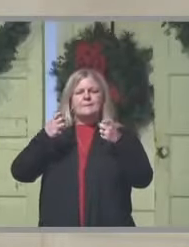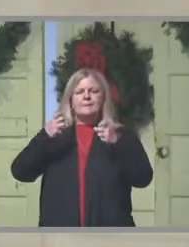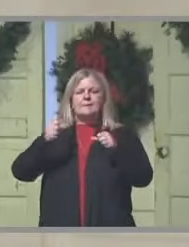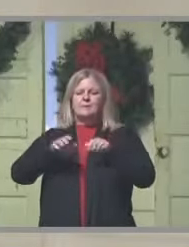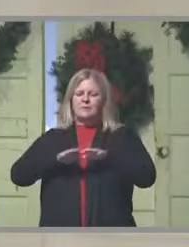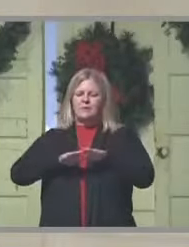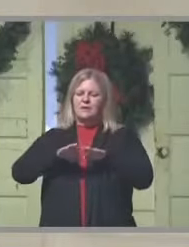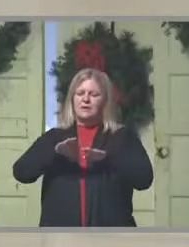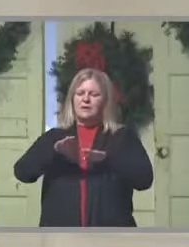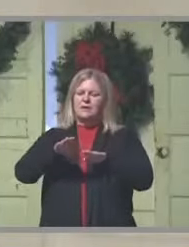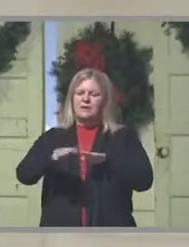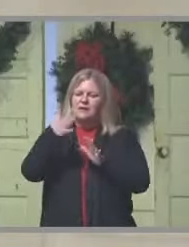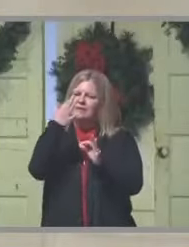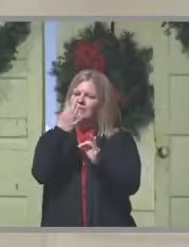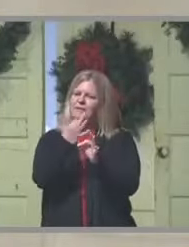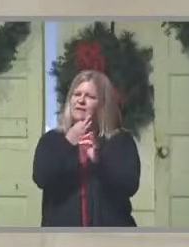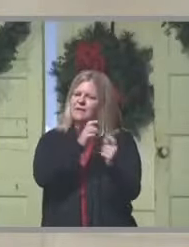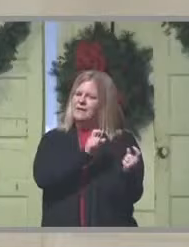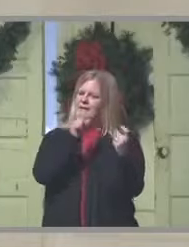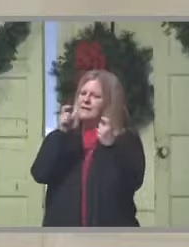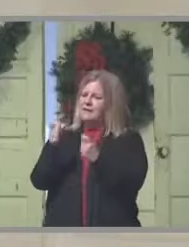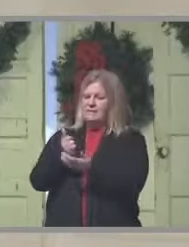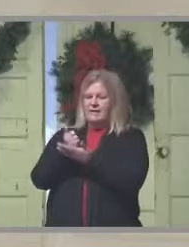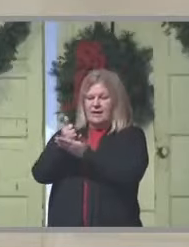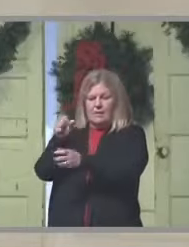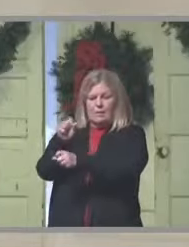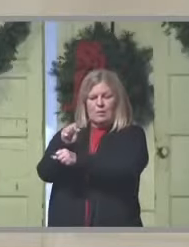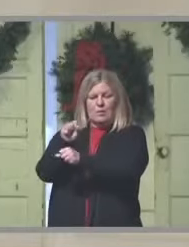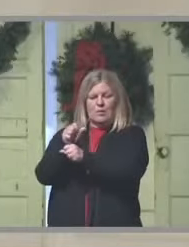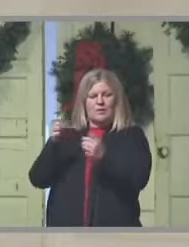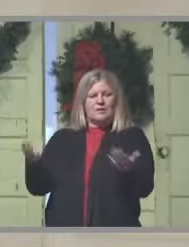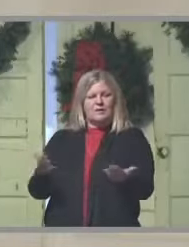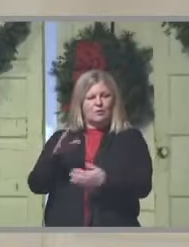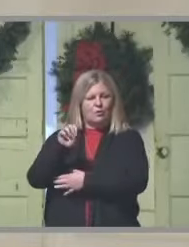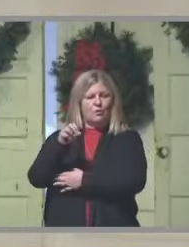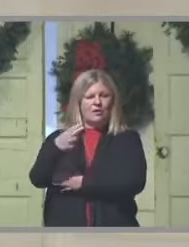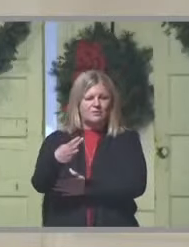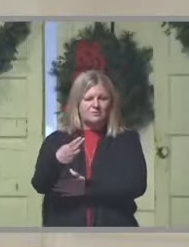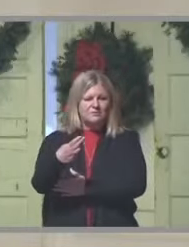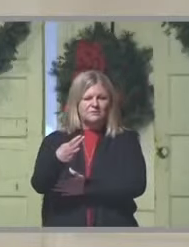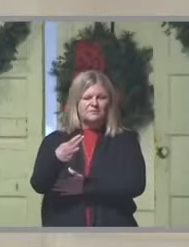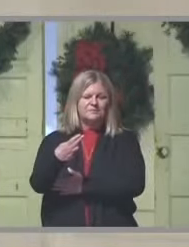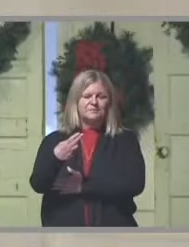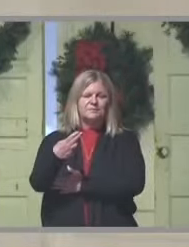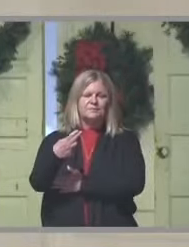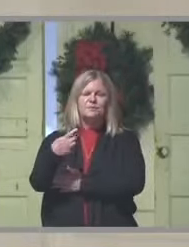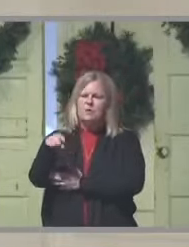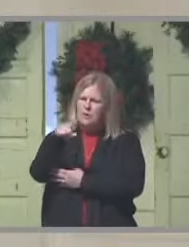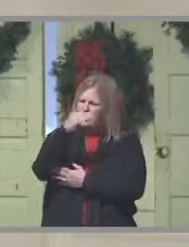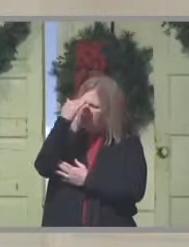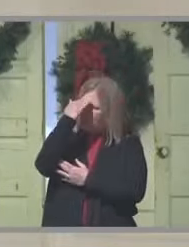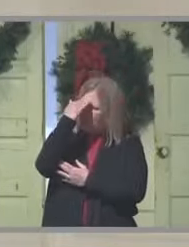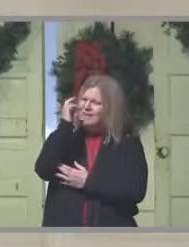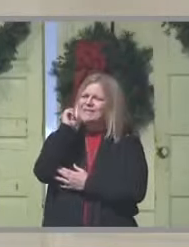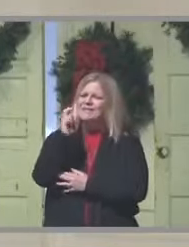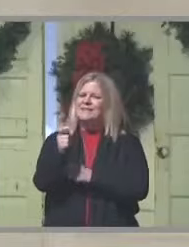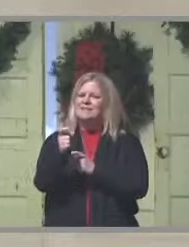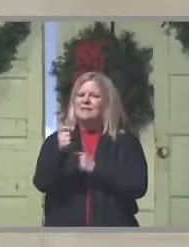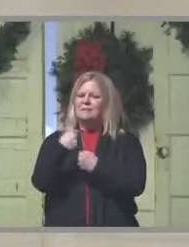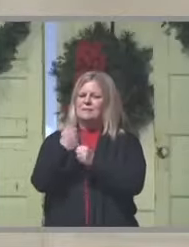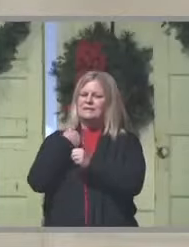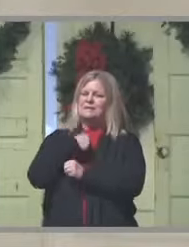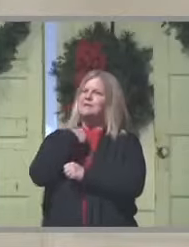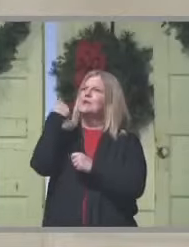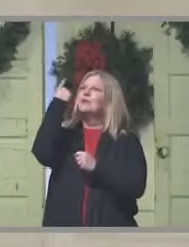faith and give towards the work of the ministry here at Oak Hills Church. You know, giving makes us look